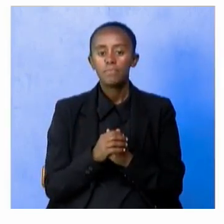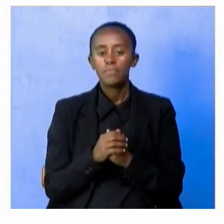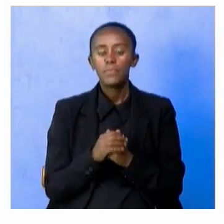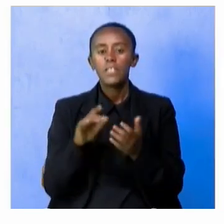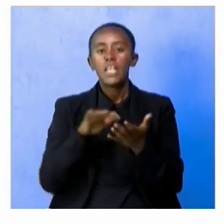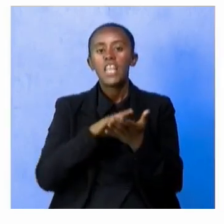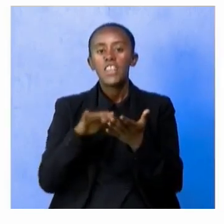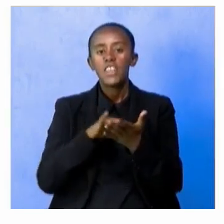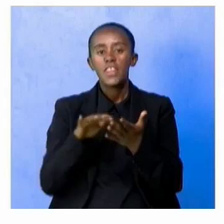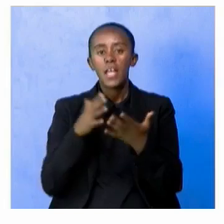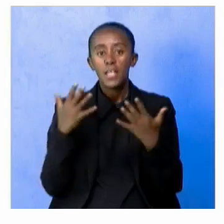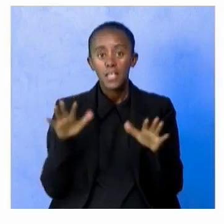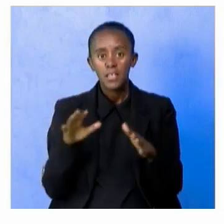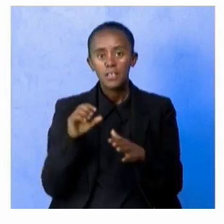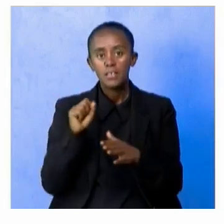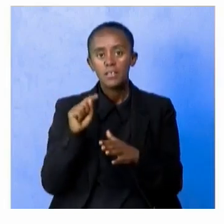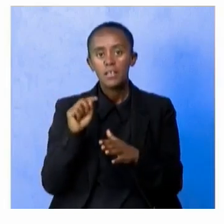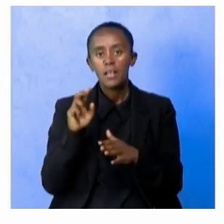studied